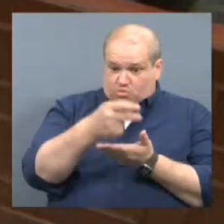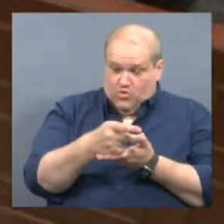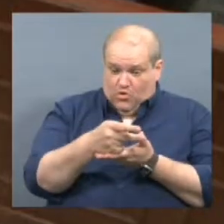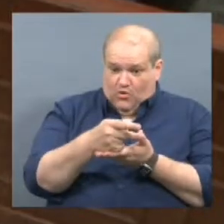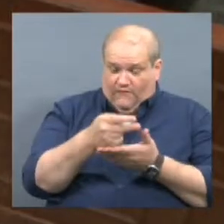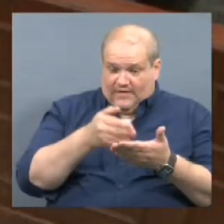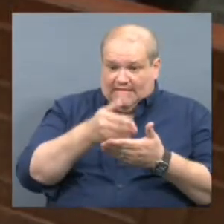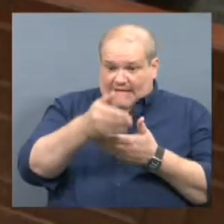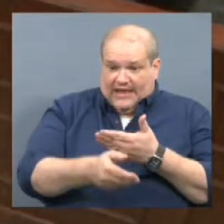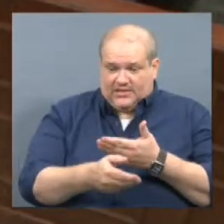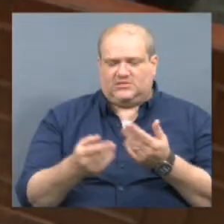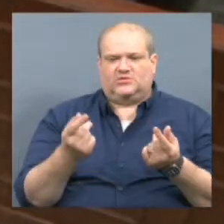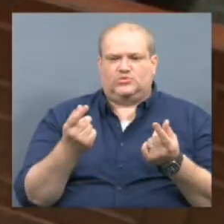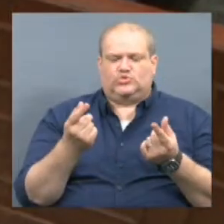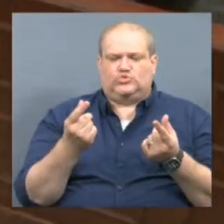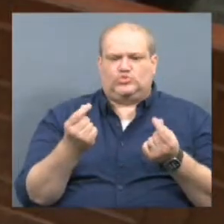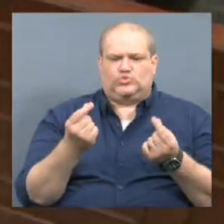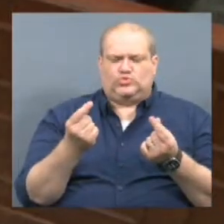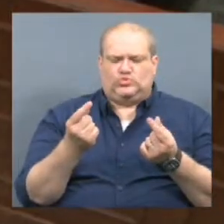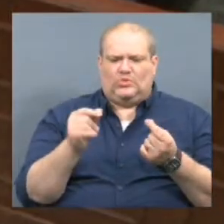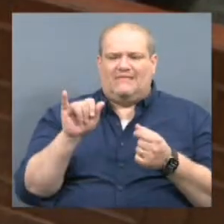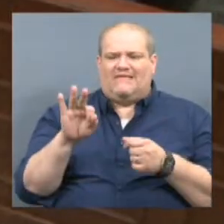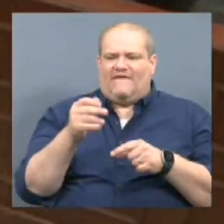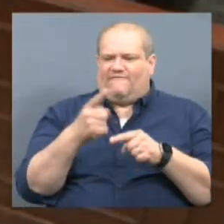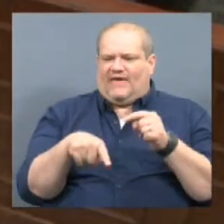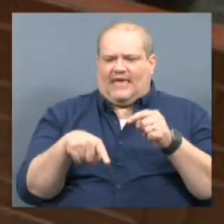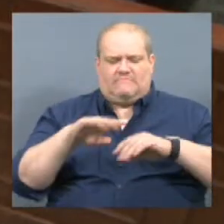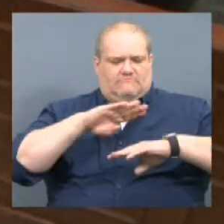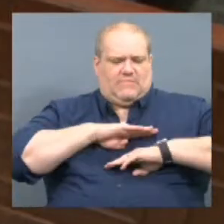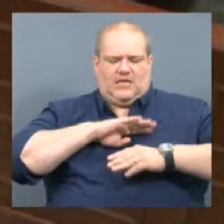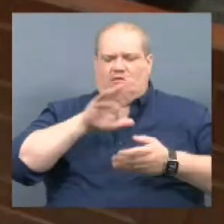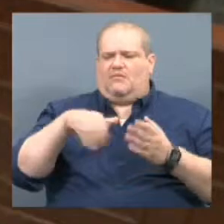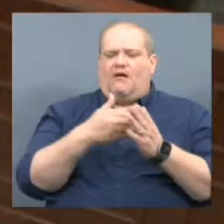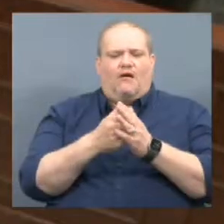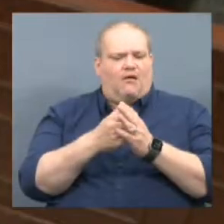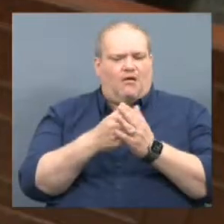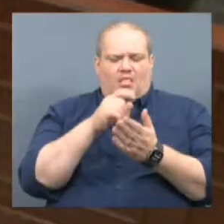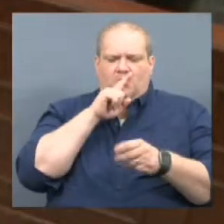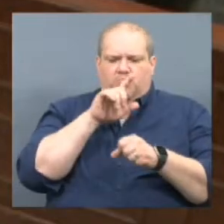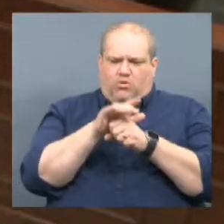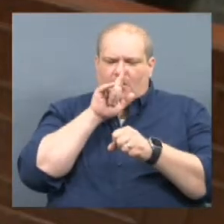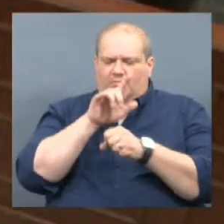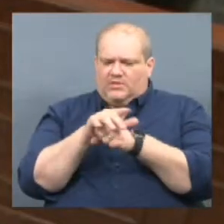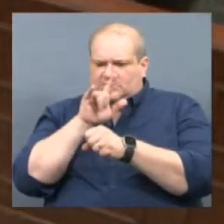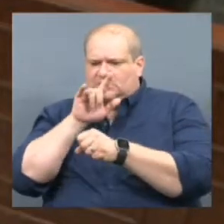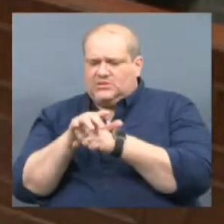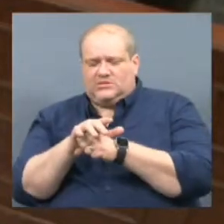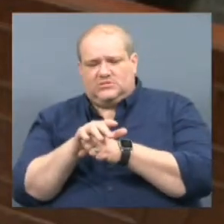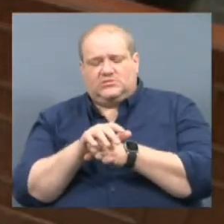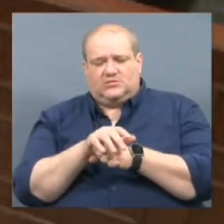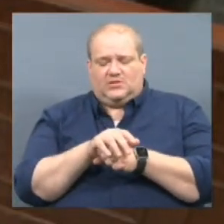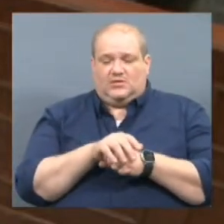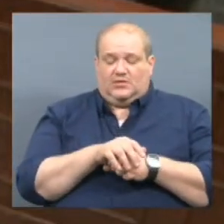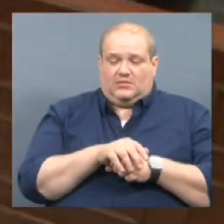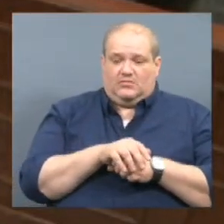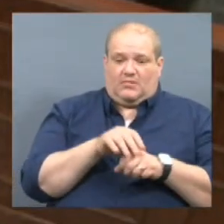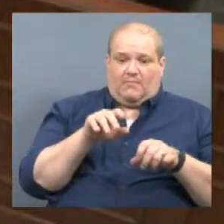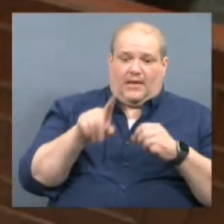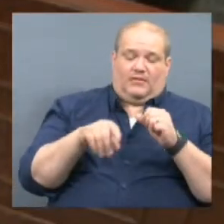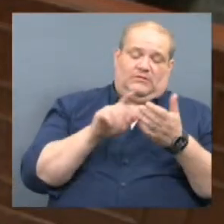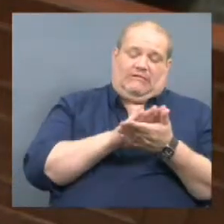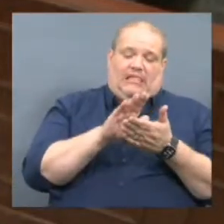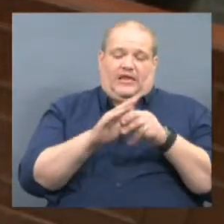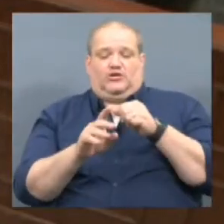they're not able to contain and meet all the promises they've made about, you know, trash